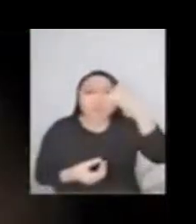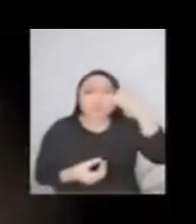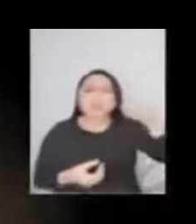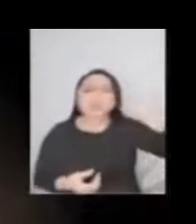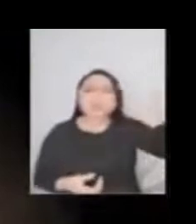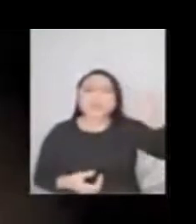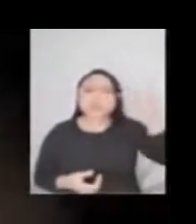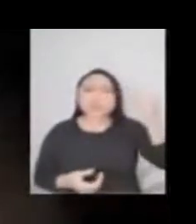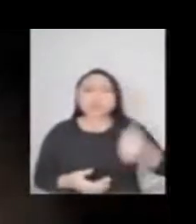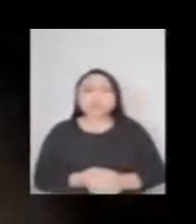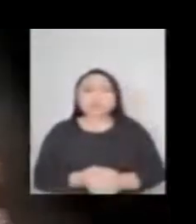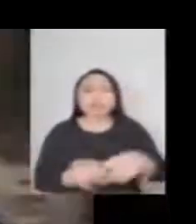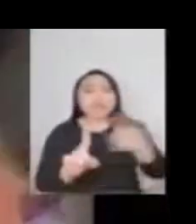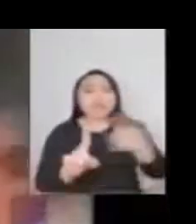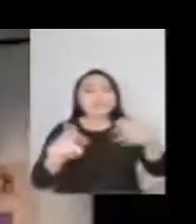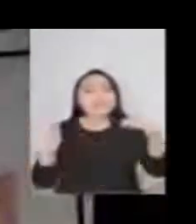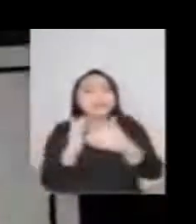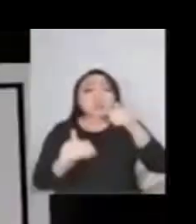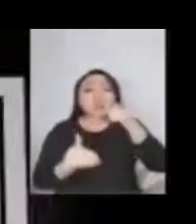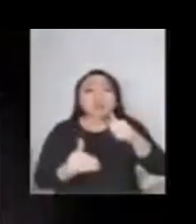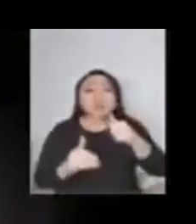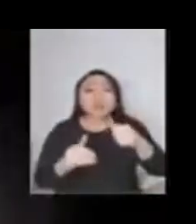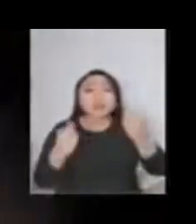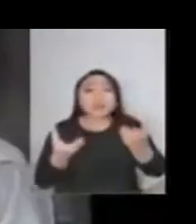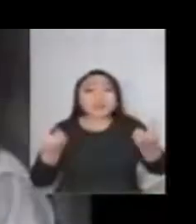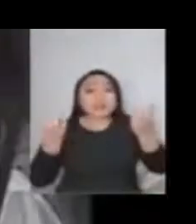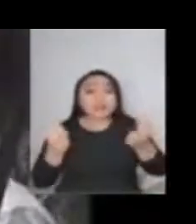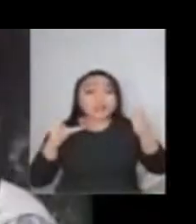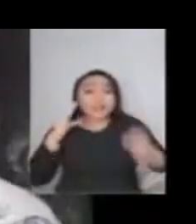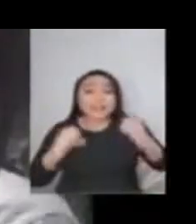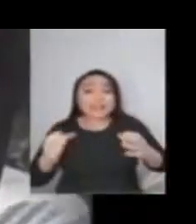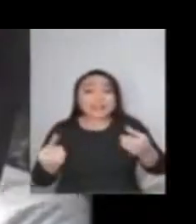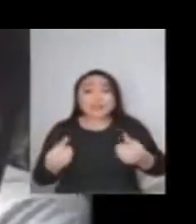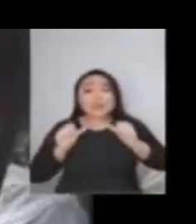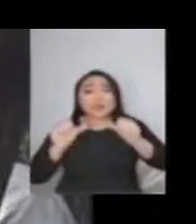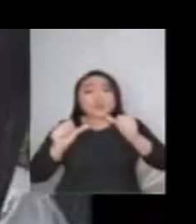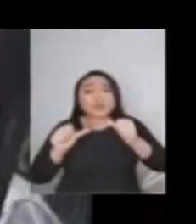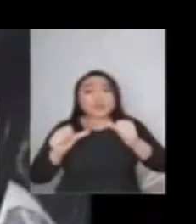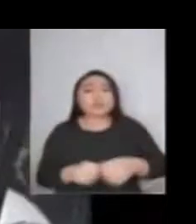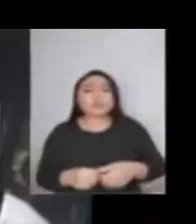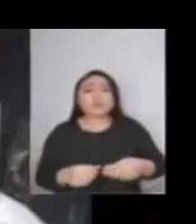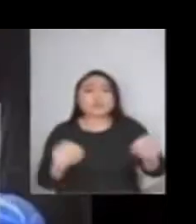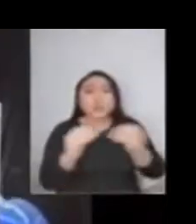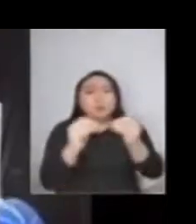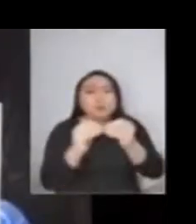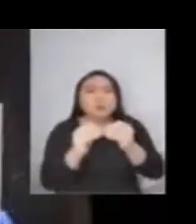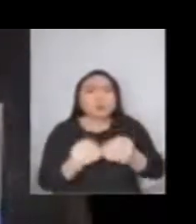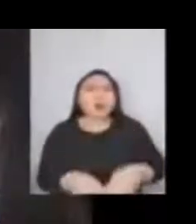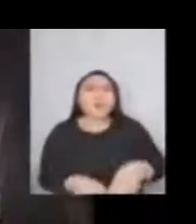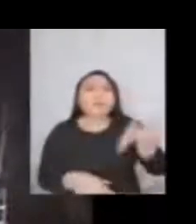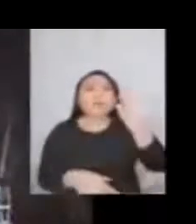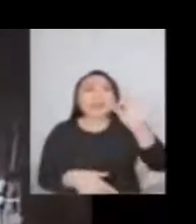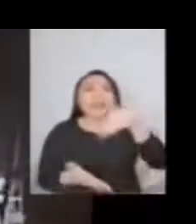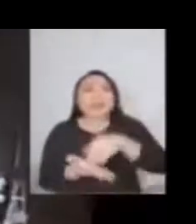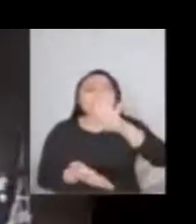Women still have a lower participation rate in the labor force, with only 49% compared to 79% of men